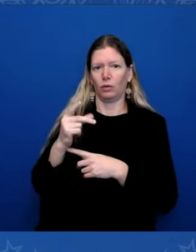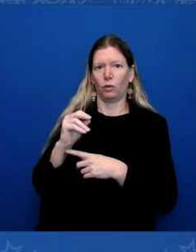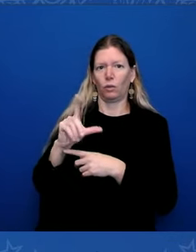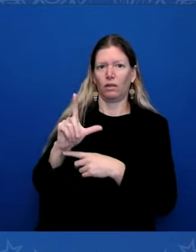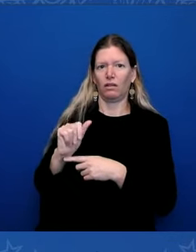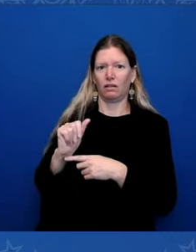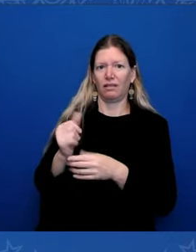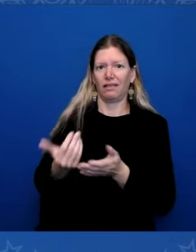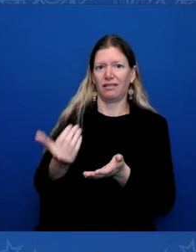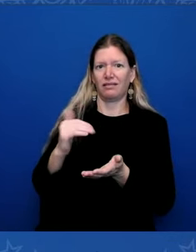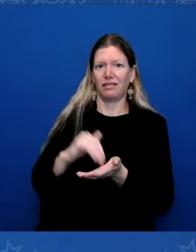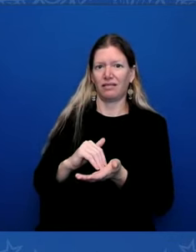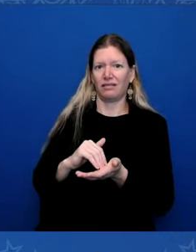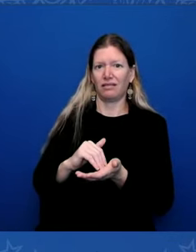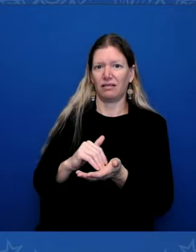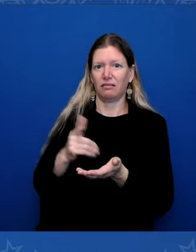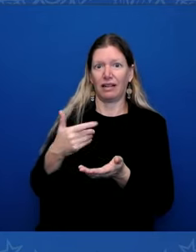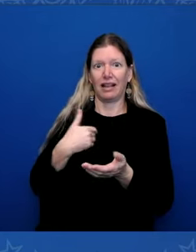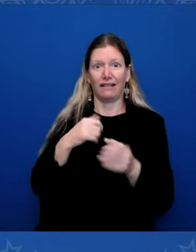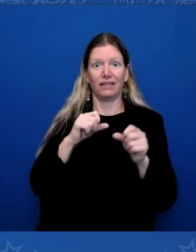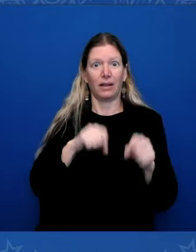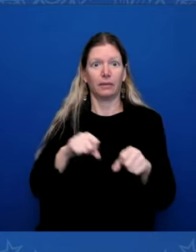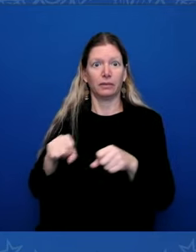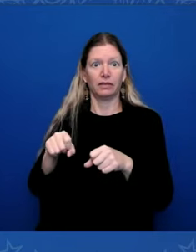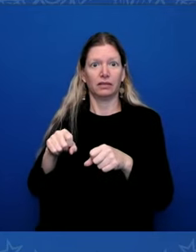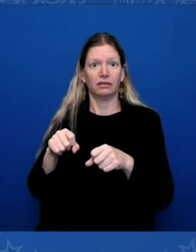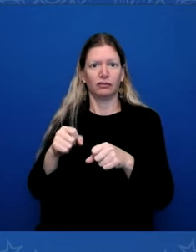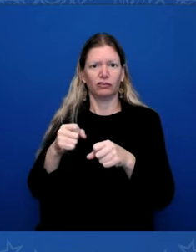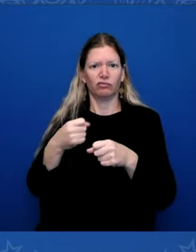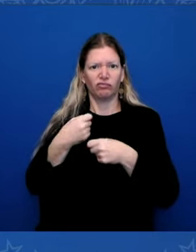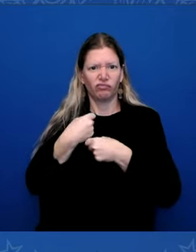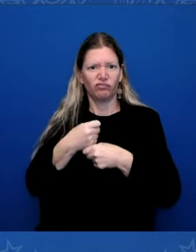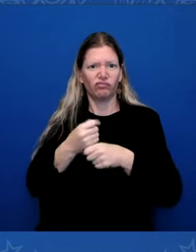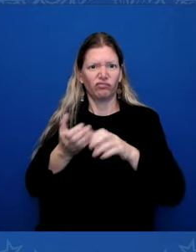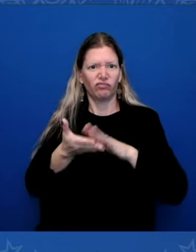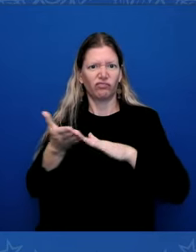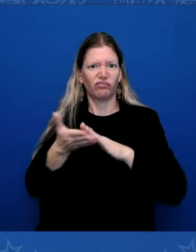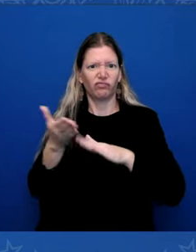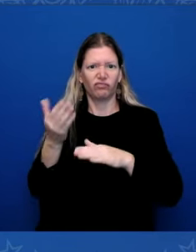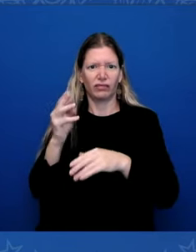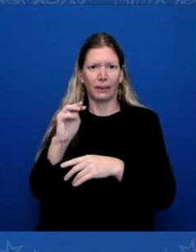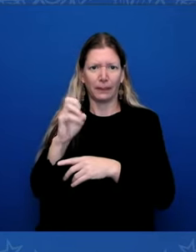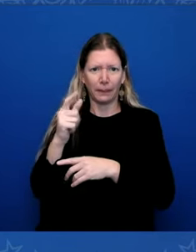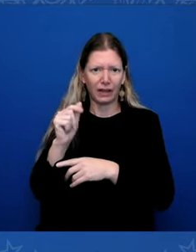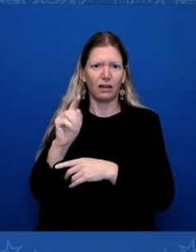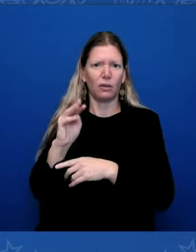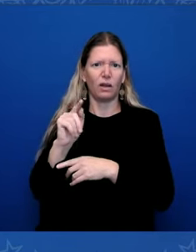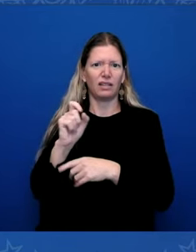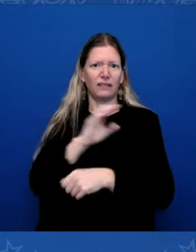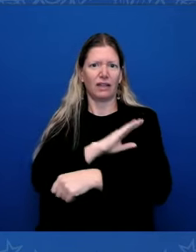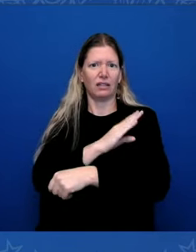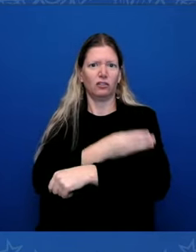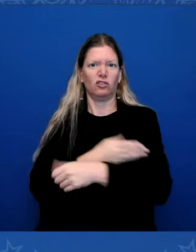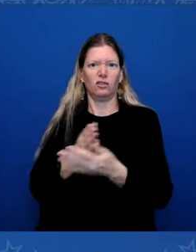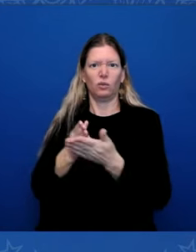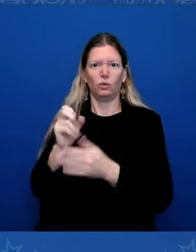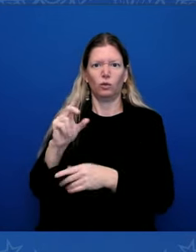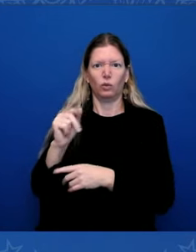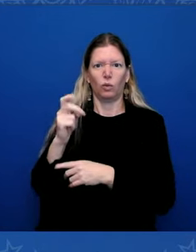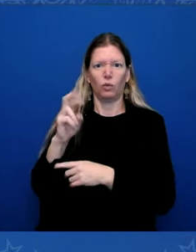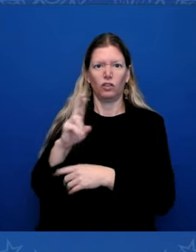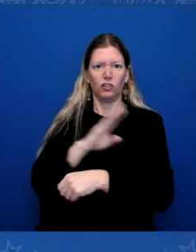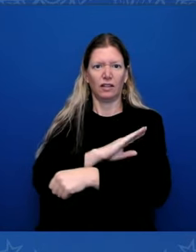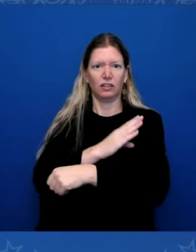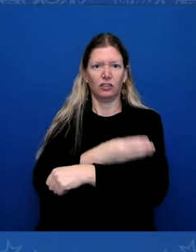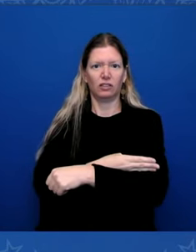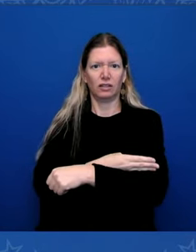generate megawatts of energy through solar energy. They don't have the economic means to do that. Isn't